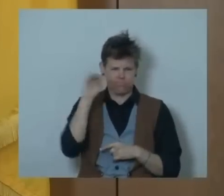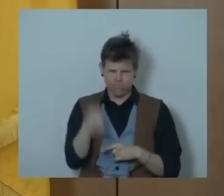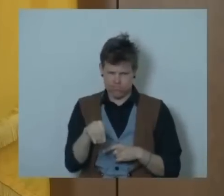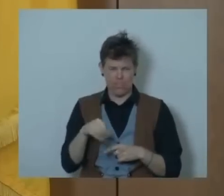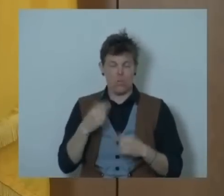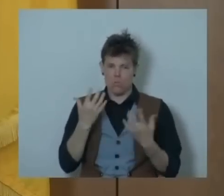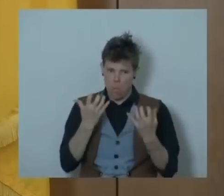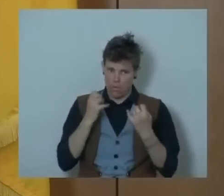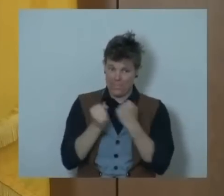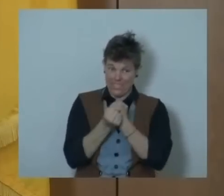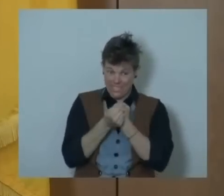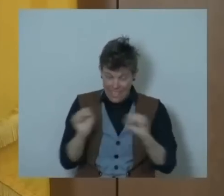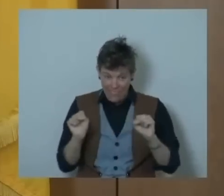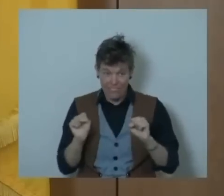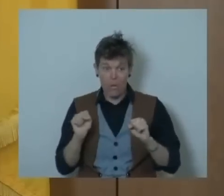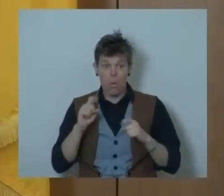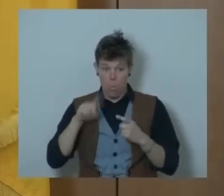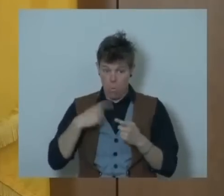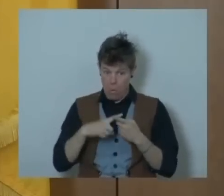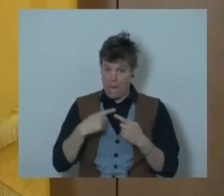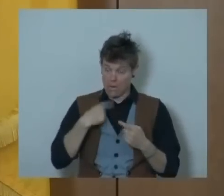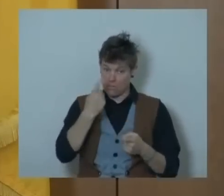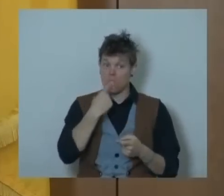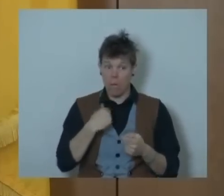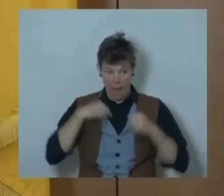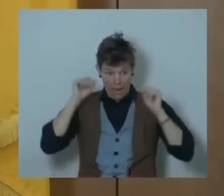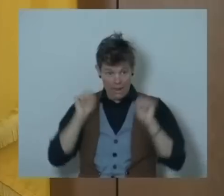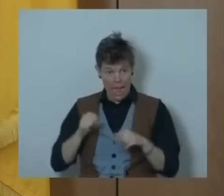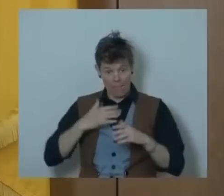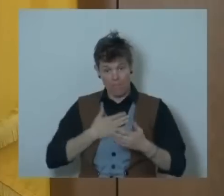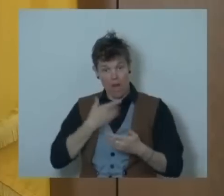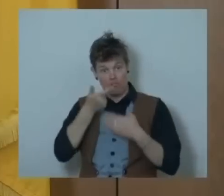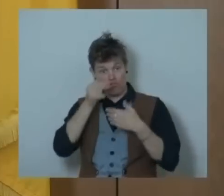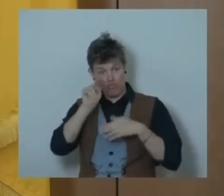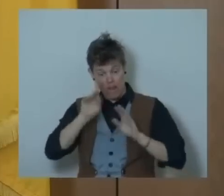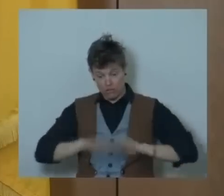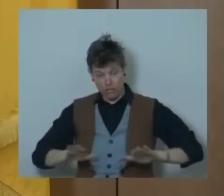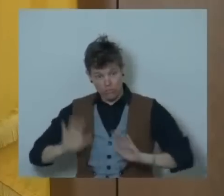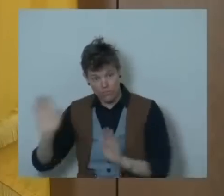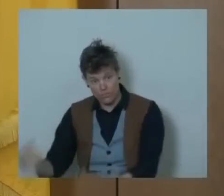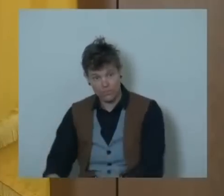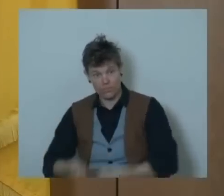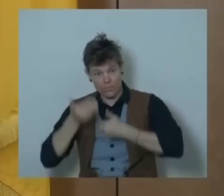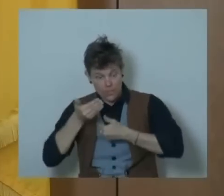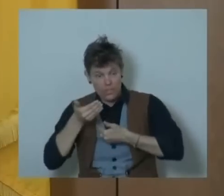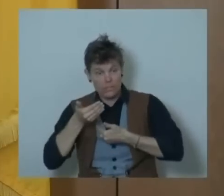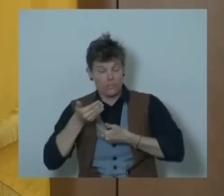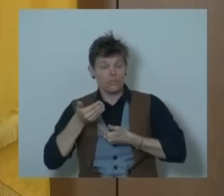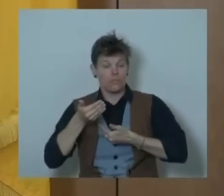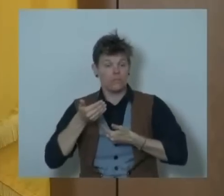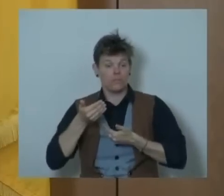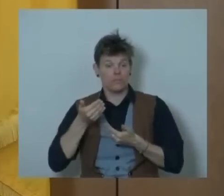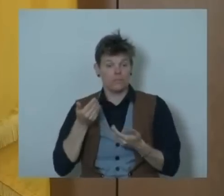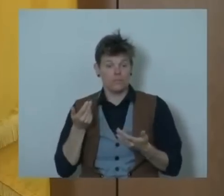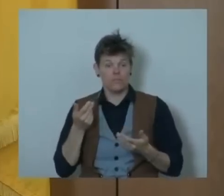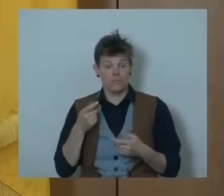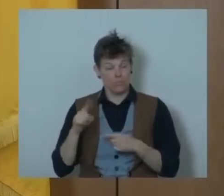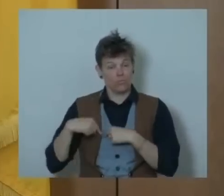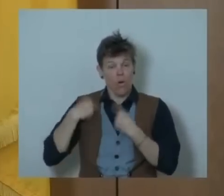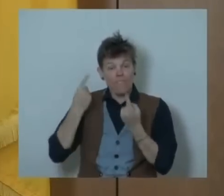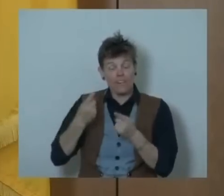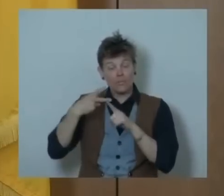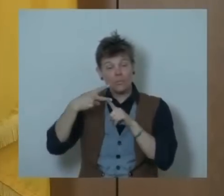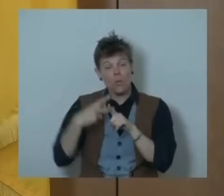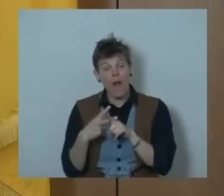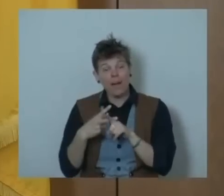hold my grandchild? Both of them. When? I want to know when. It's been 2 months since I held